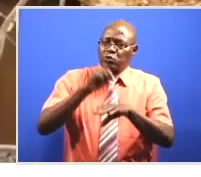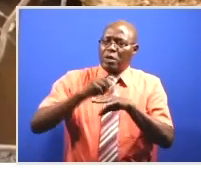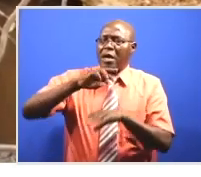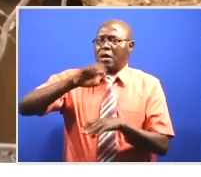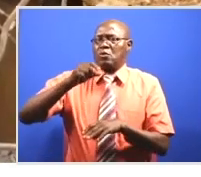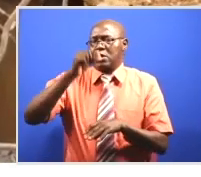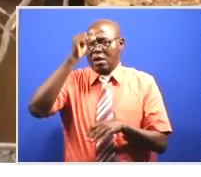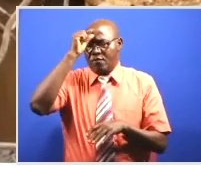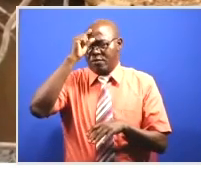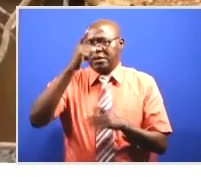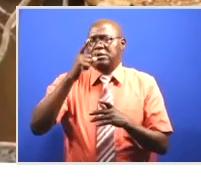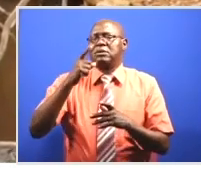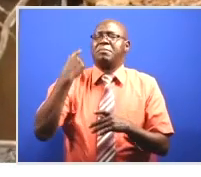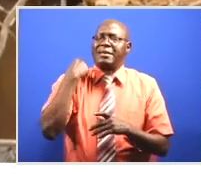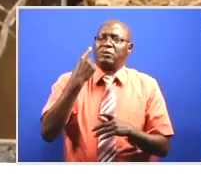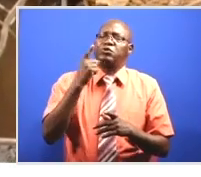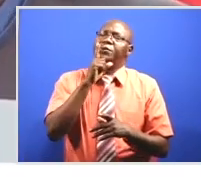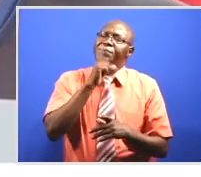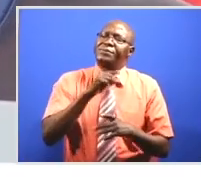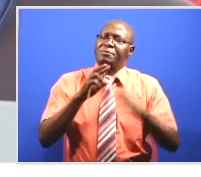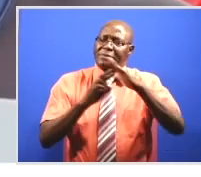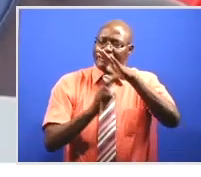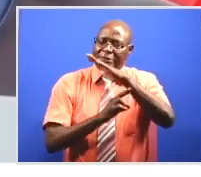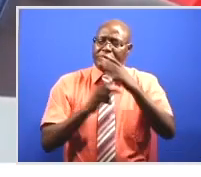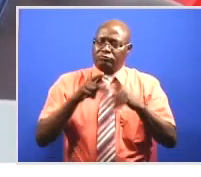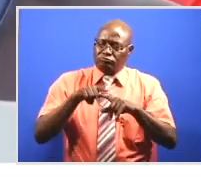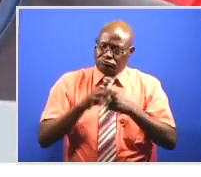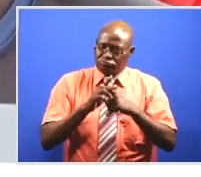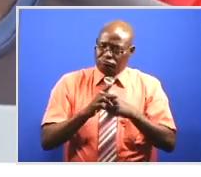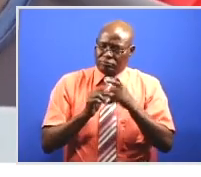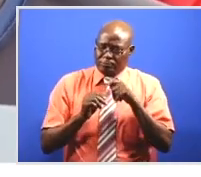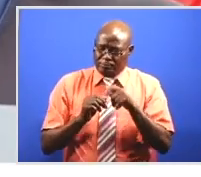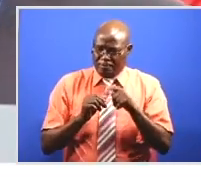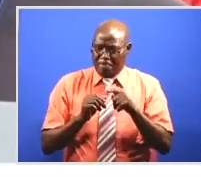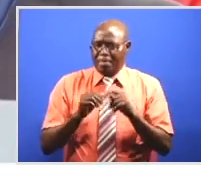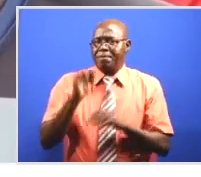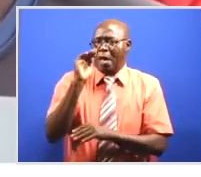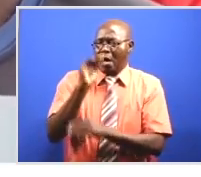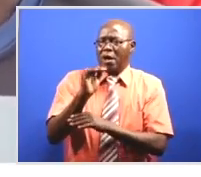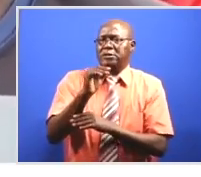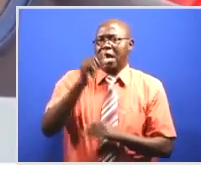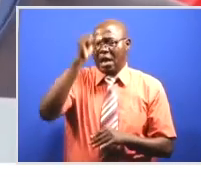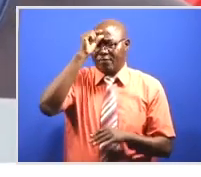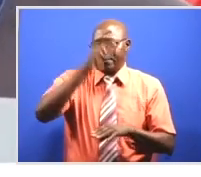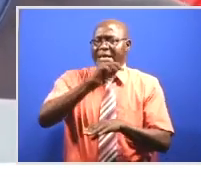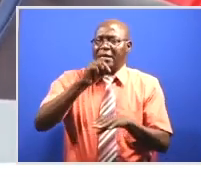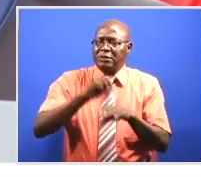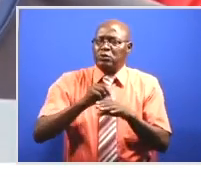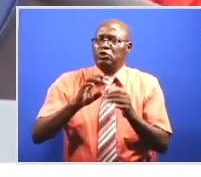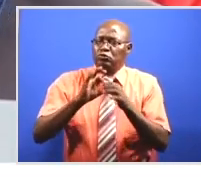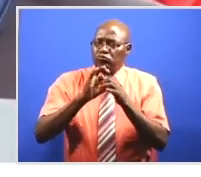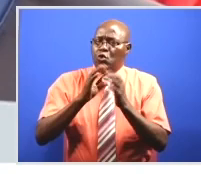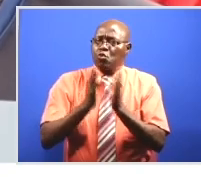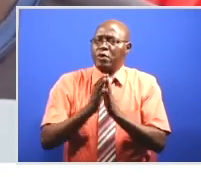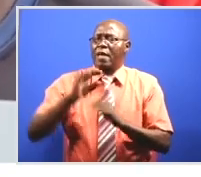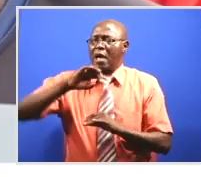and prioritize the completion of the new bridge. Naomba serikali kuu ikishirikiana na serikali